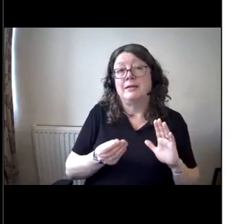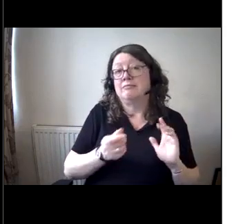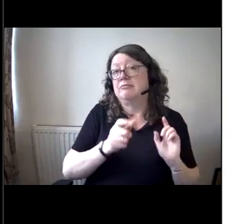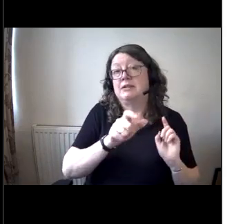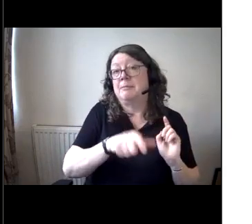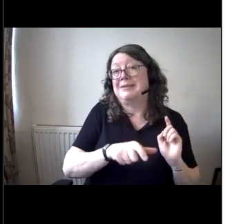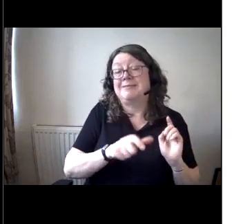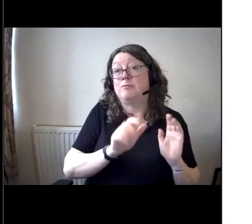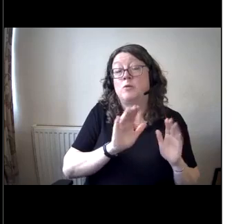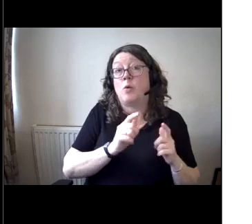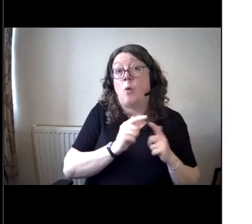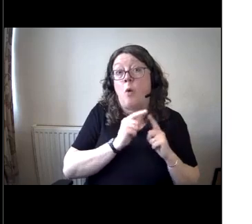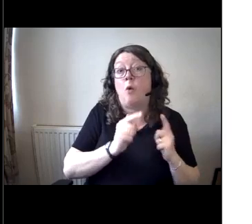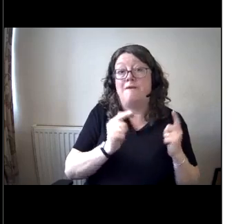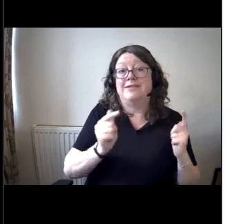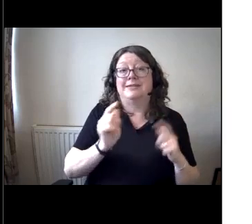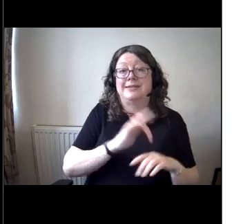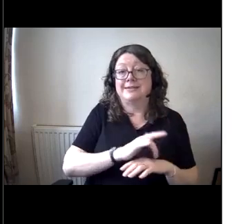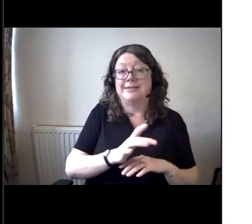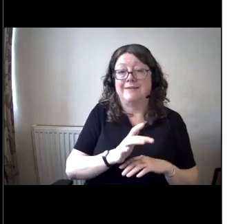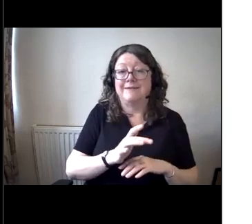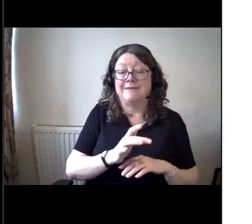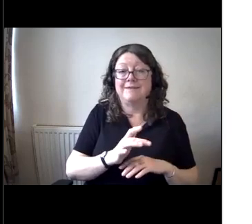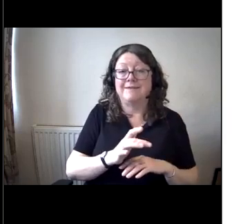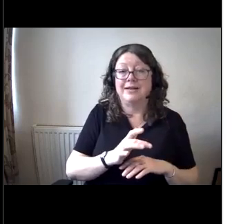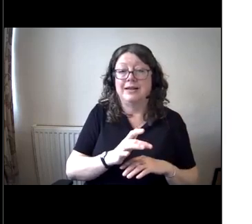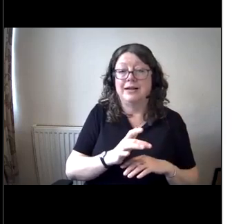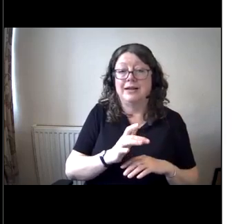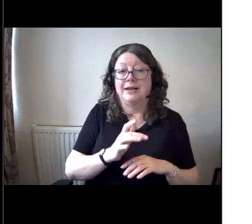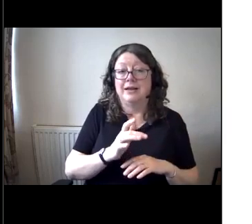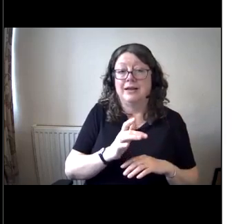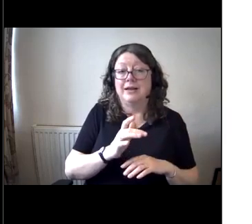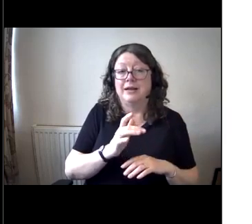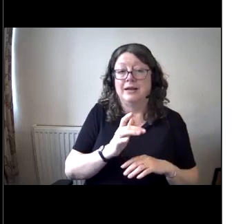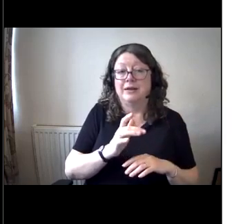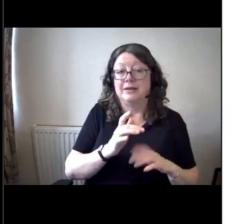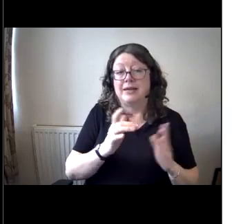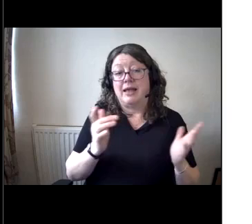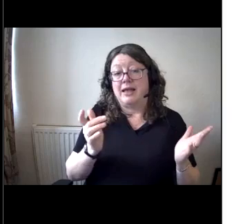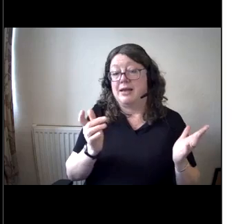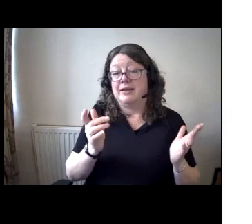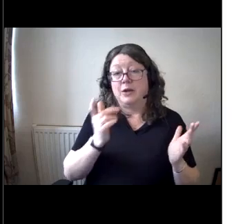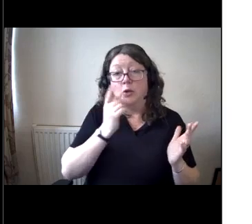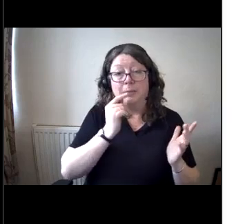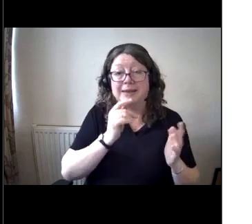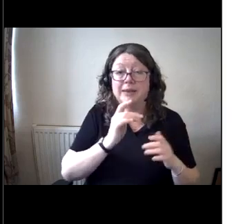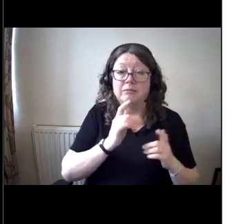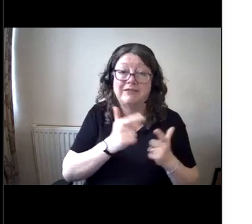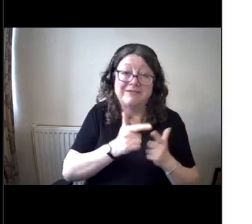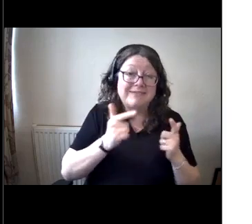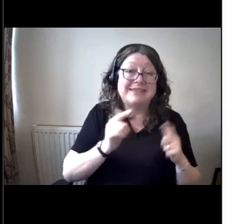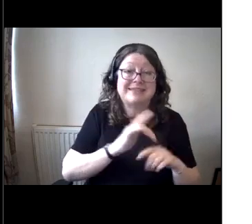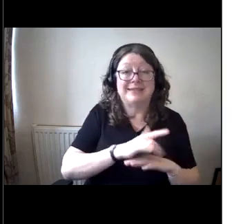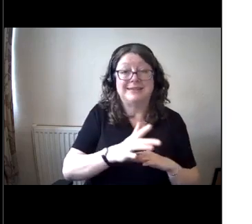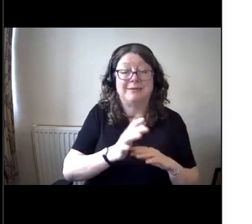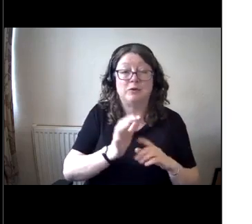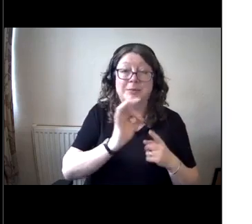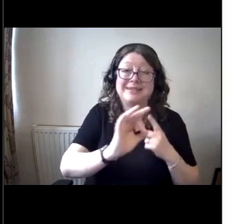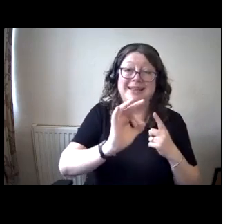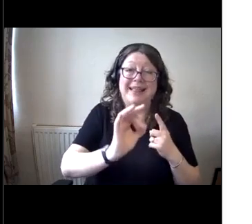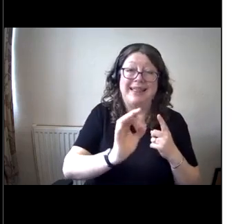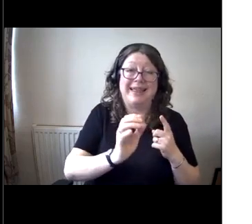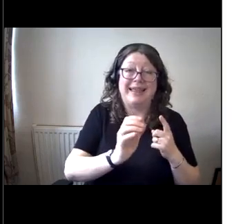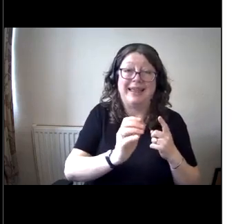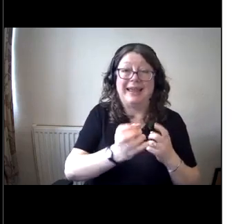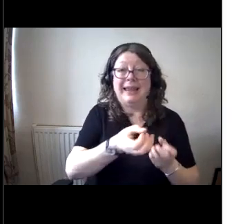see for some of our young people that they are very sensitive to certain inputs, very sensory defensive. They may